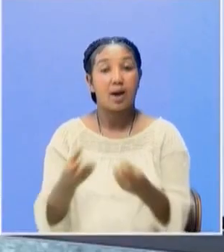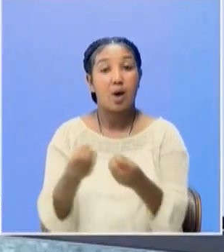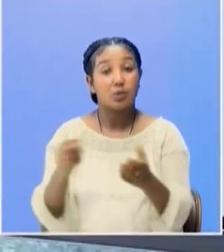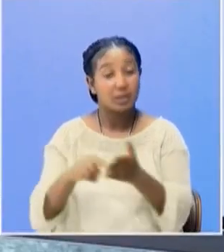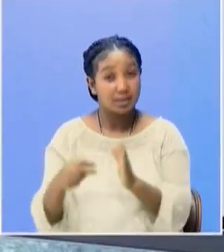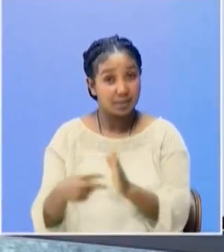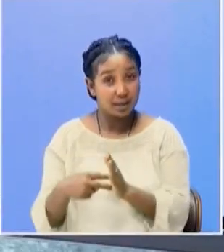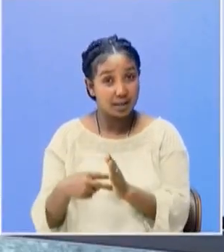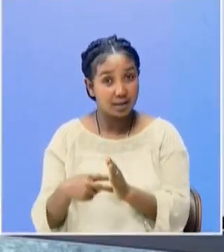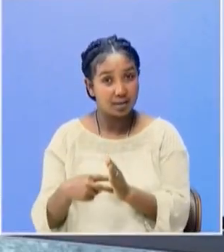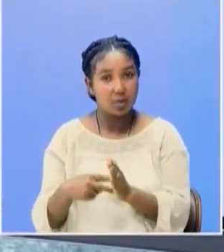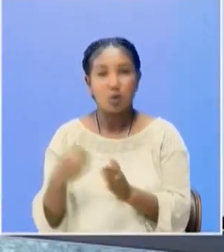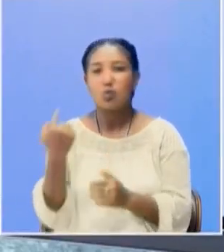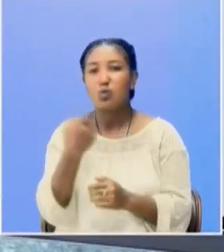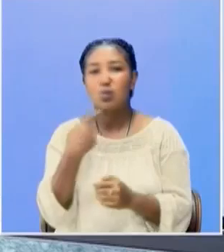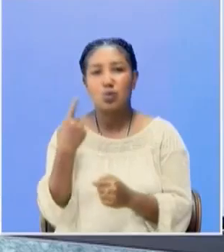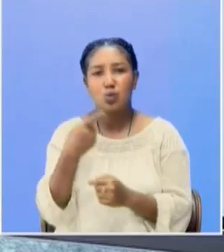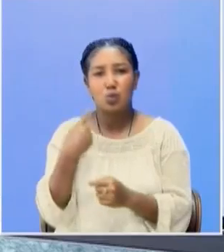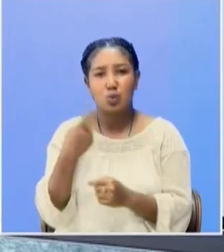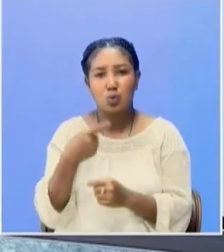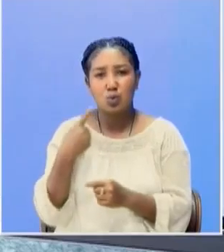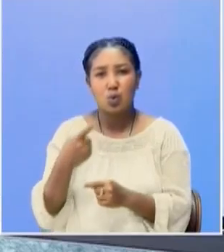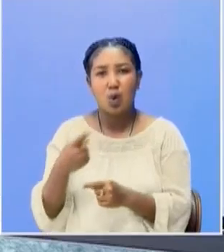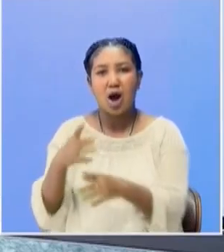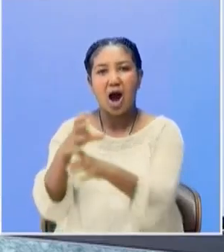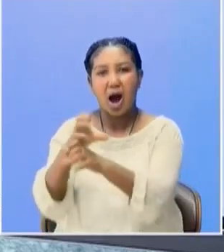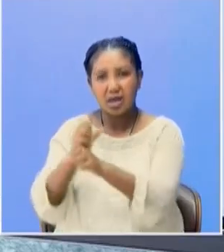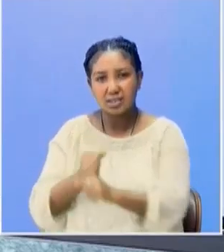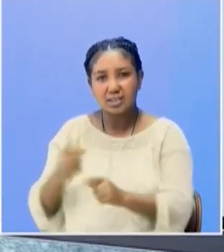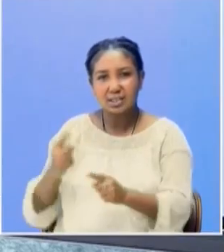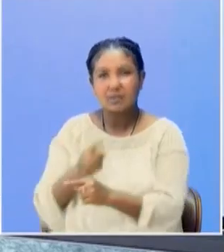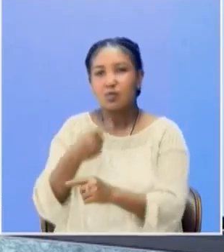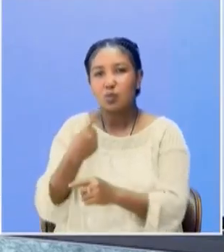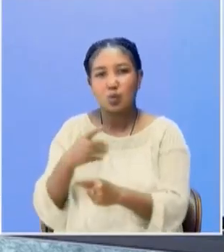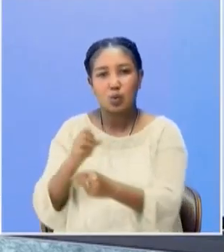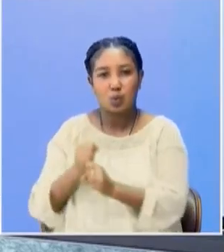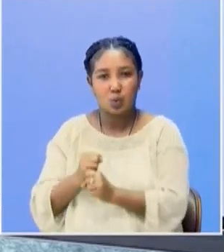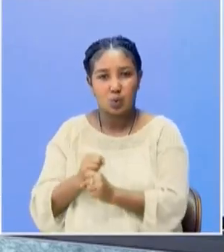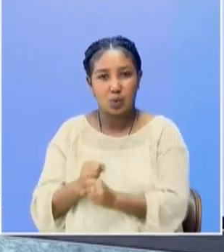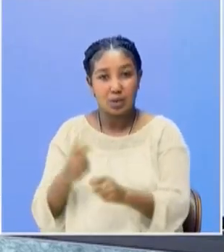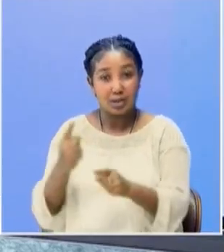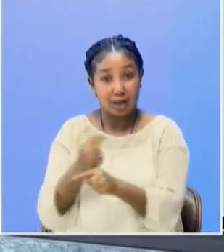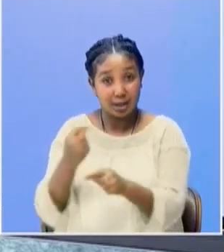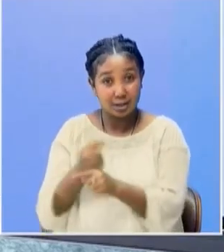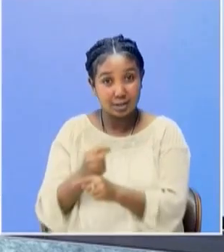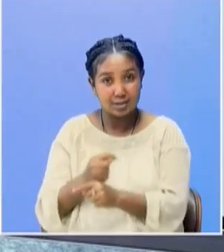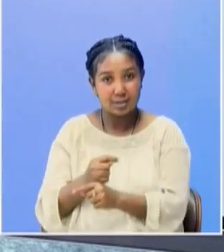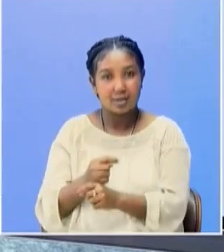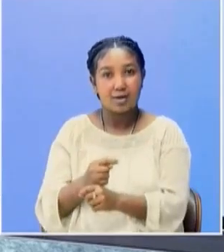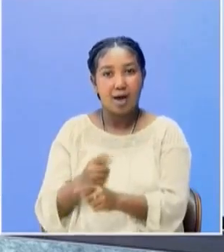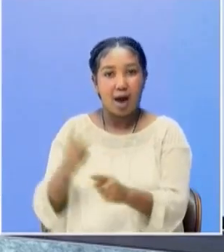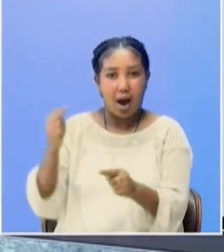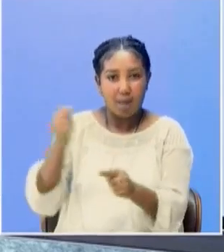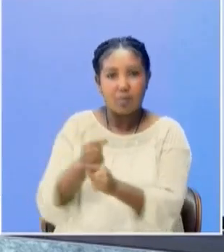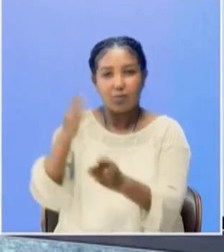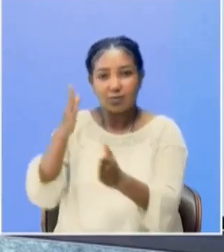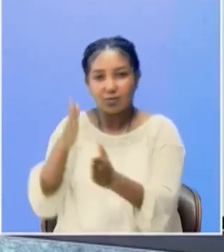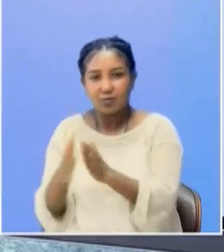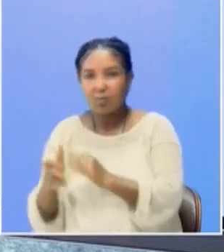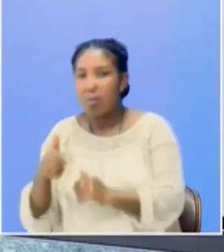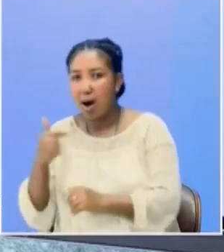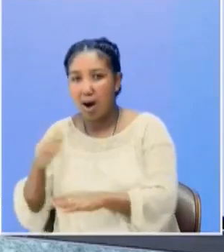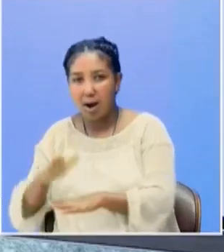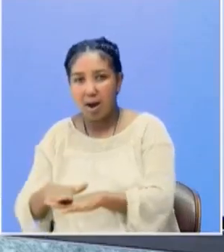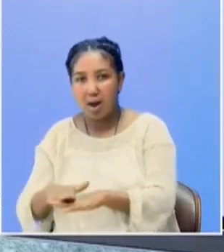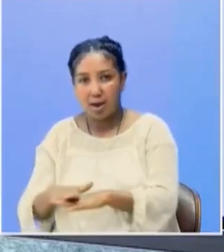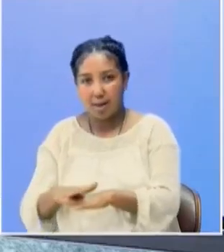Object means who receives the action. The action applied on the